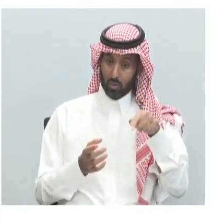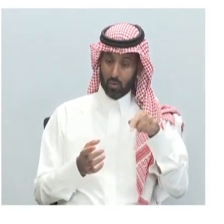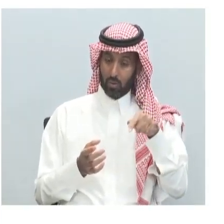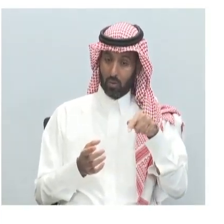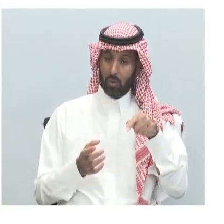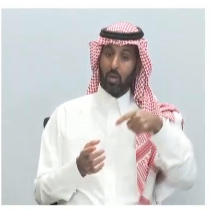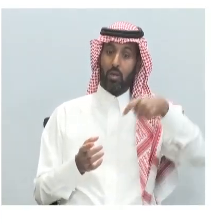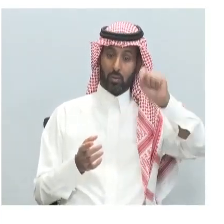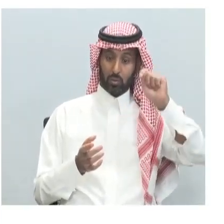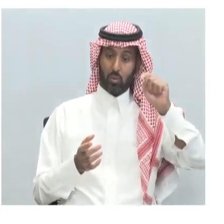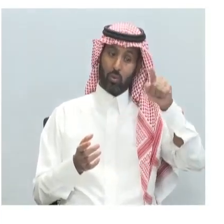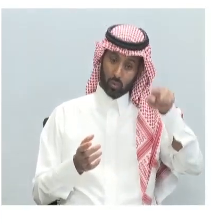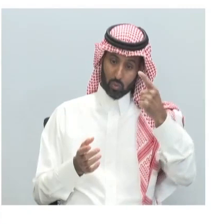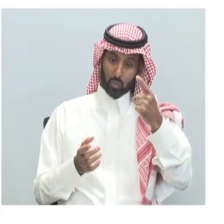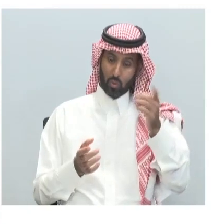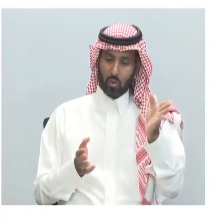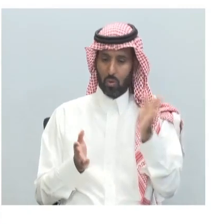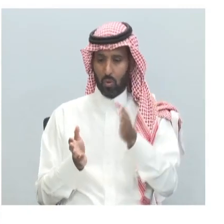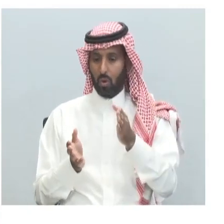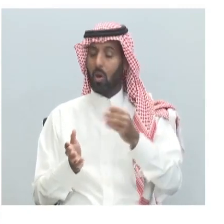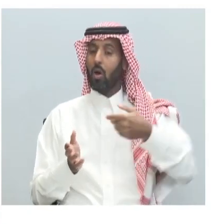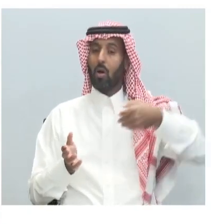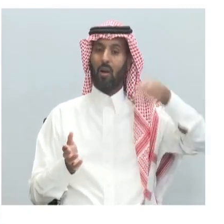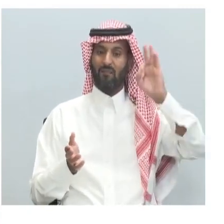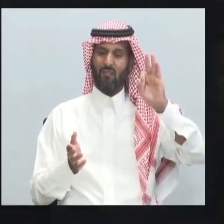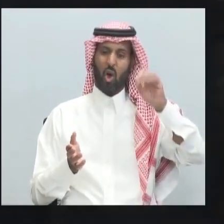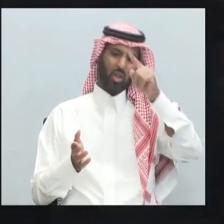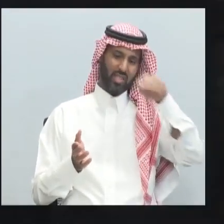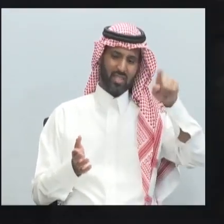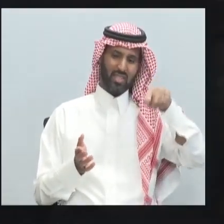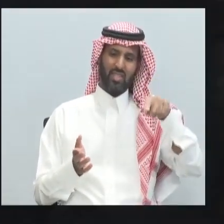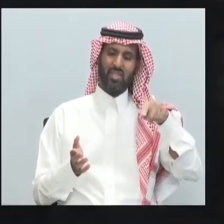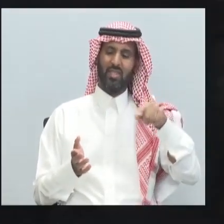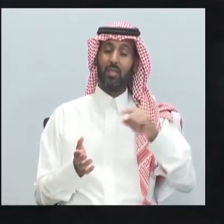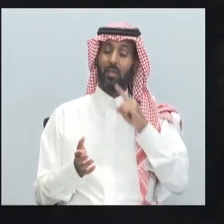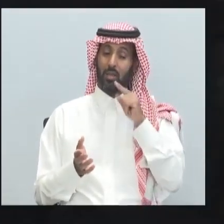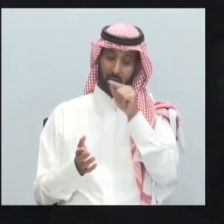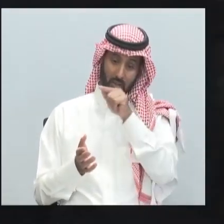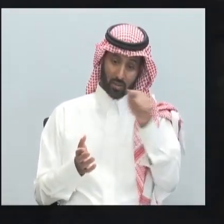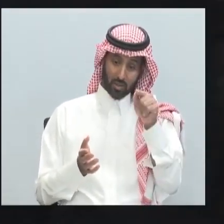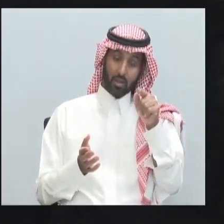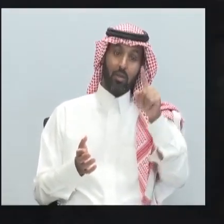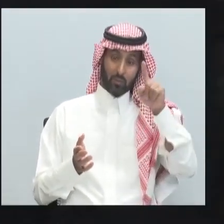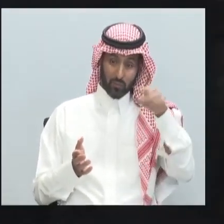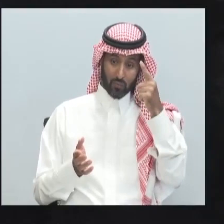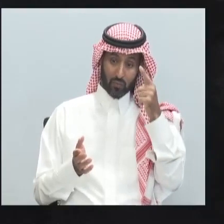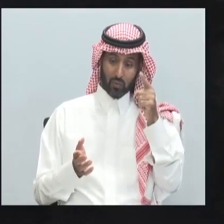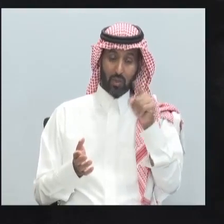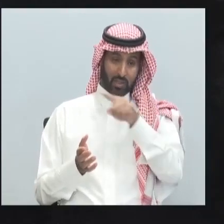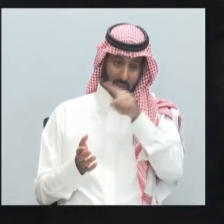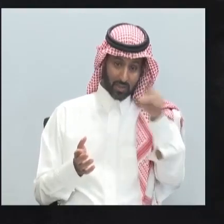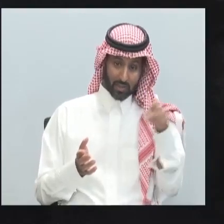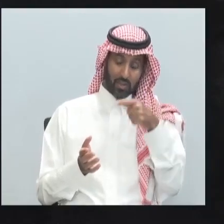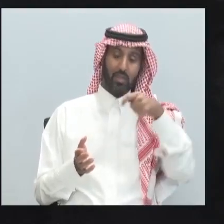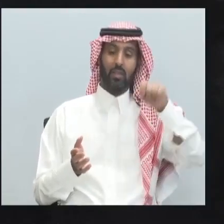True or false. Okay, so if it's true, you will underline or circle the letters